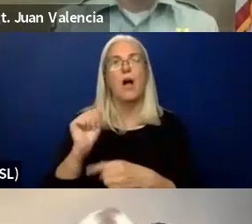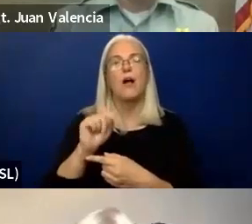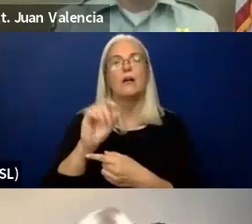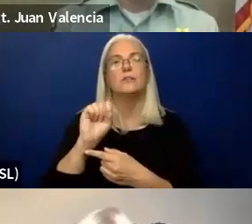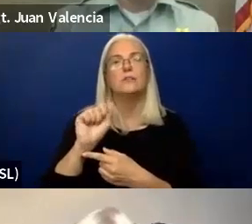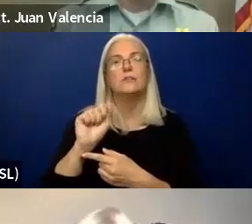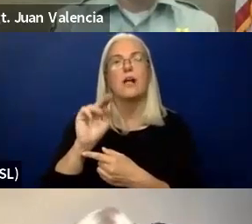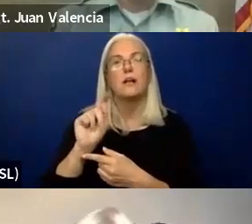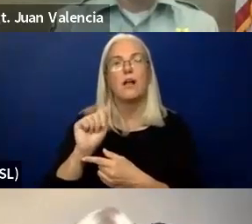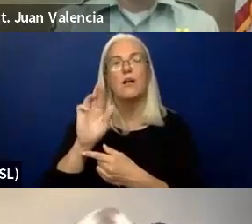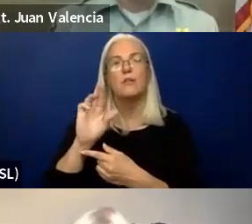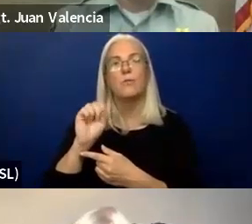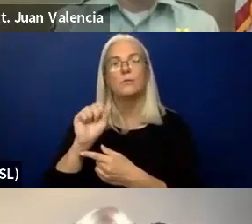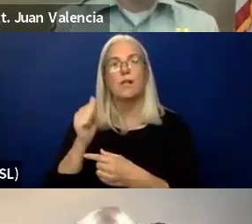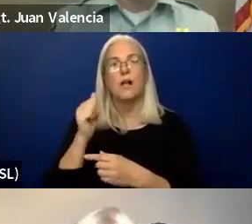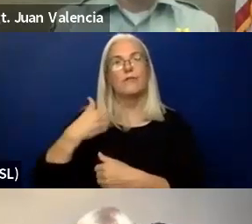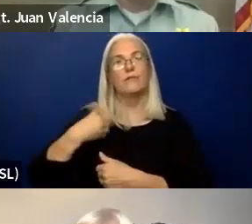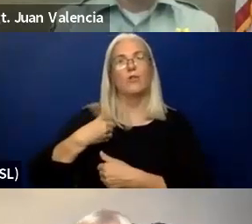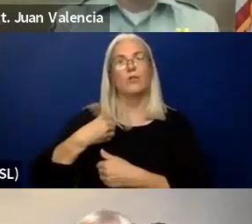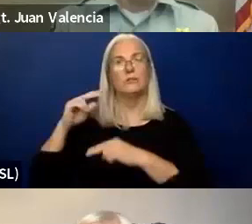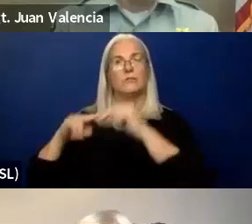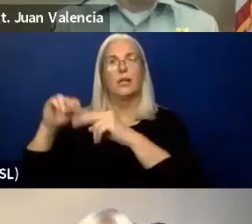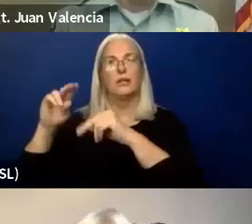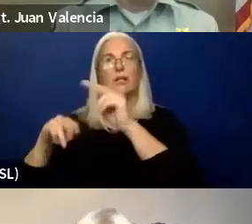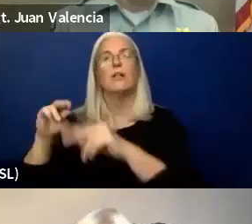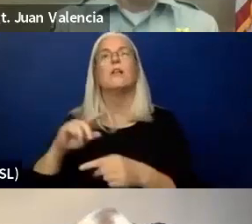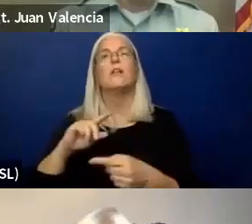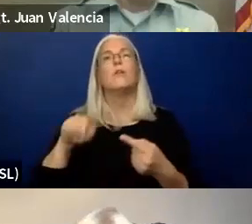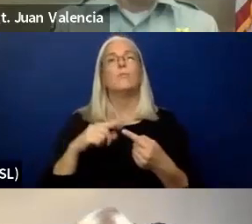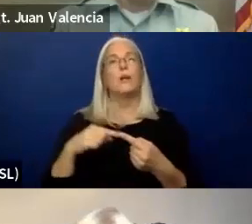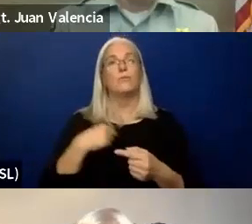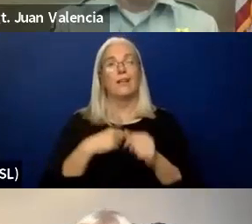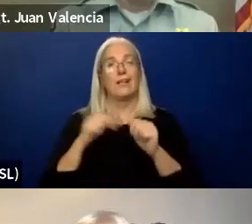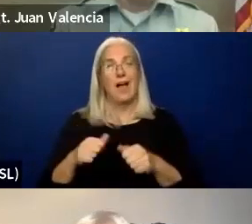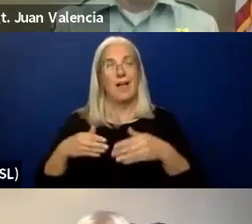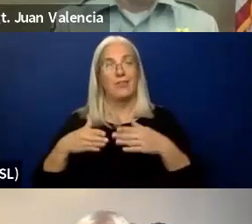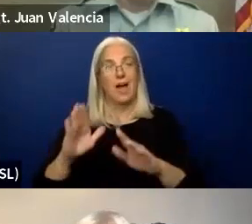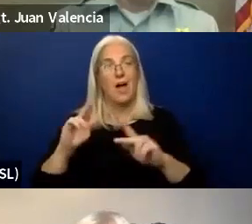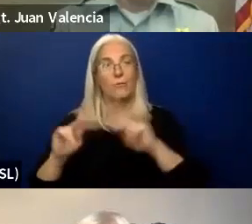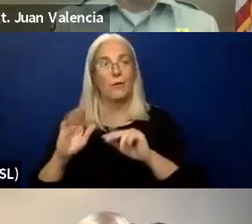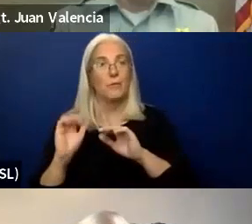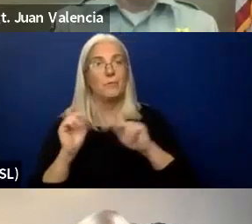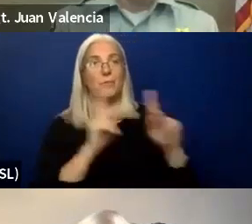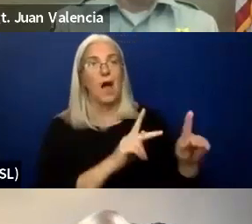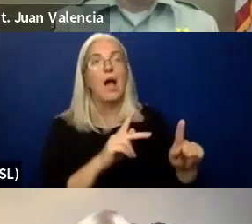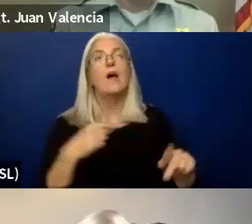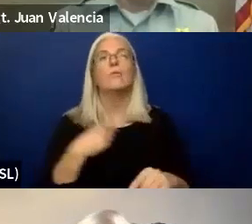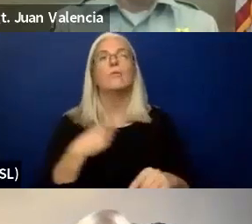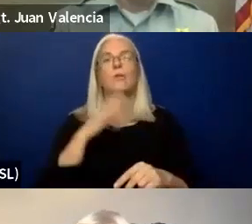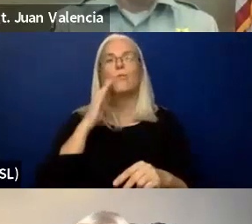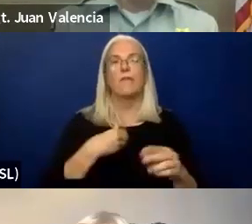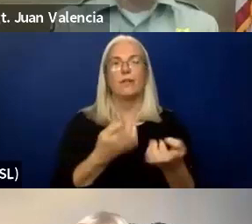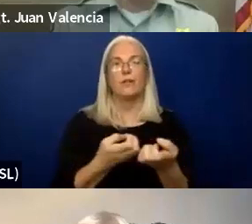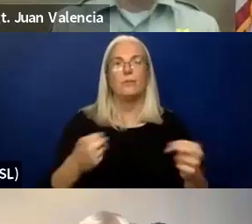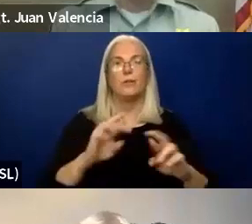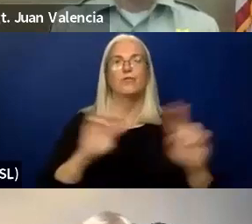we have the ability to allow folks back into the burnt areas. And finally, I also want to share that